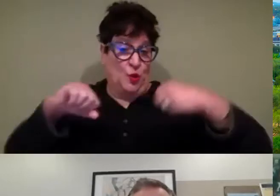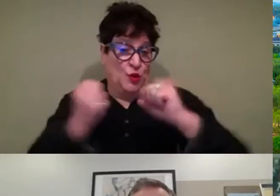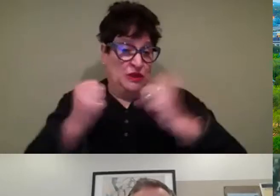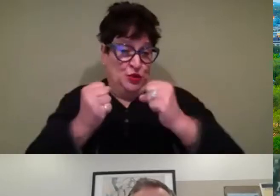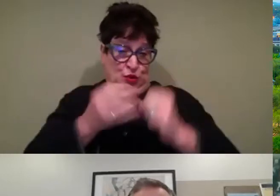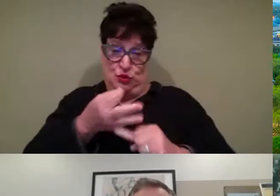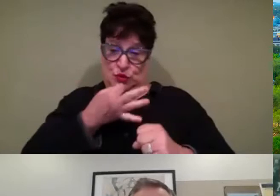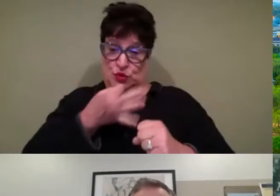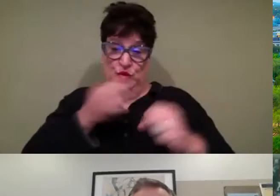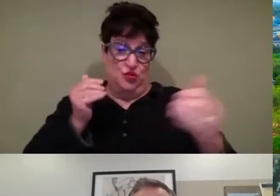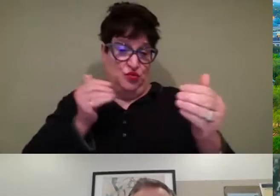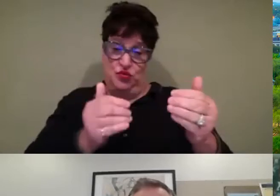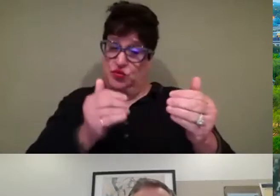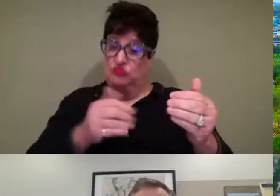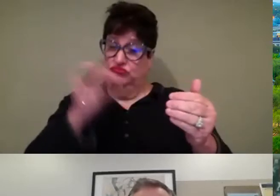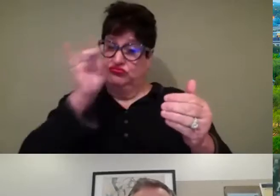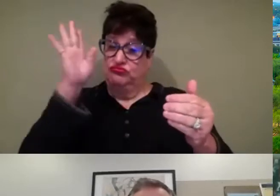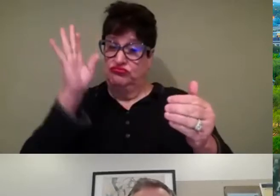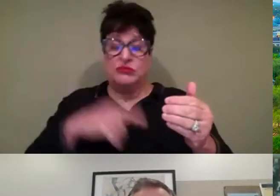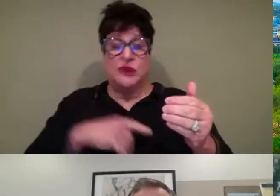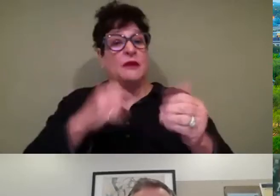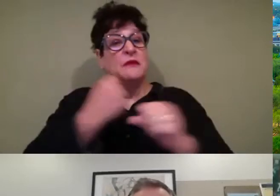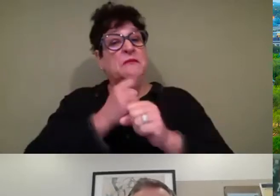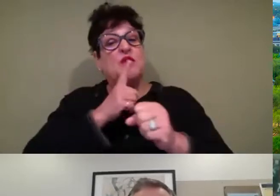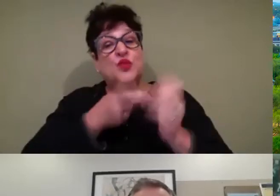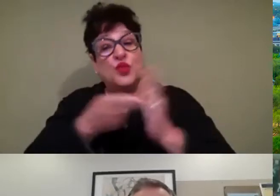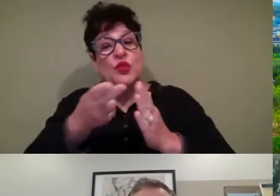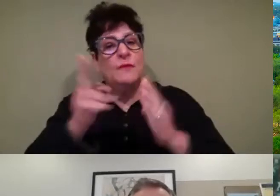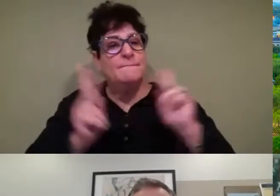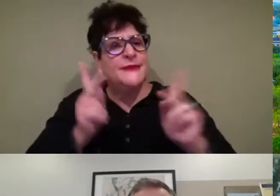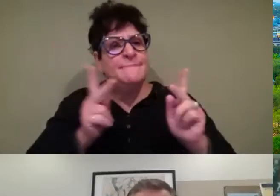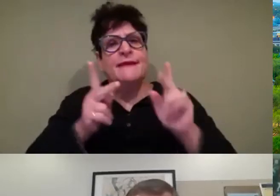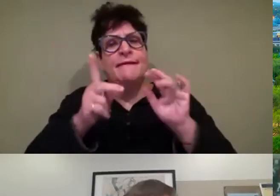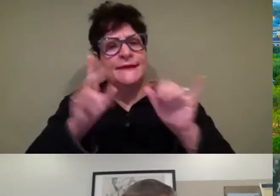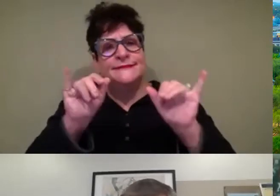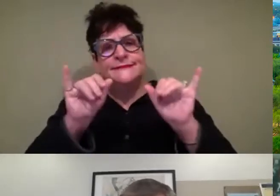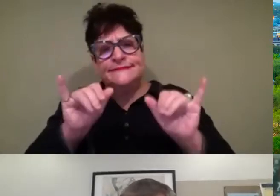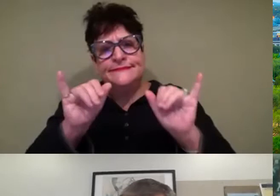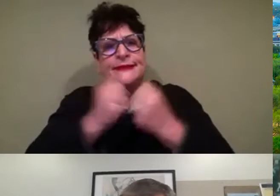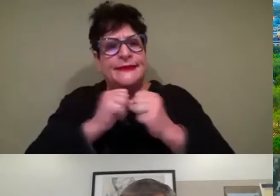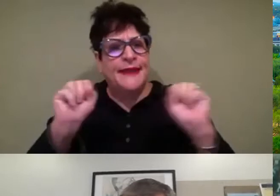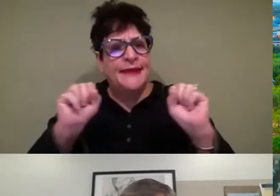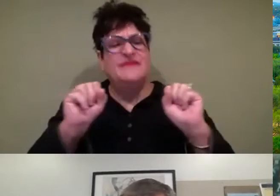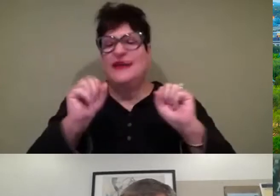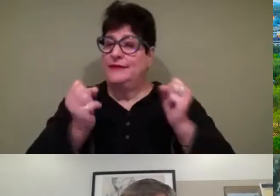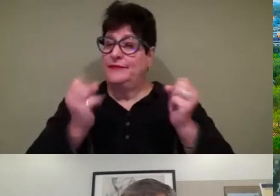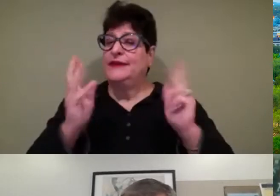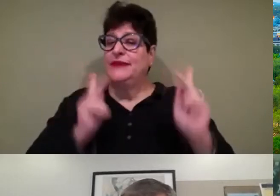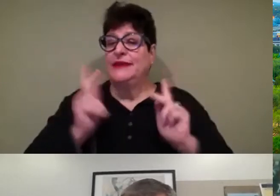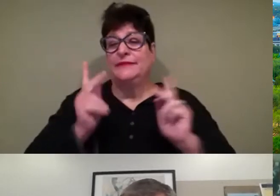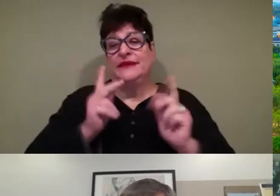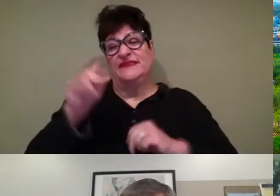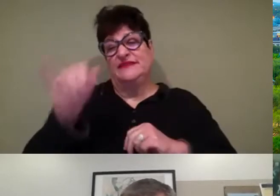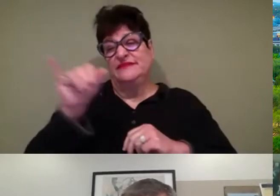and concerns about making sure that people stay safe. There's still a lot of people that are in hotels,